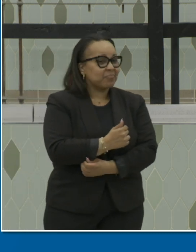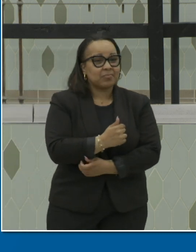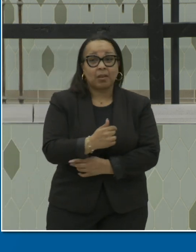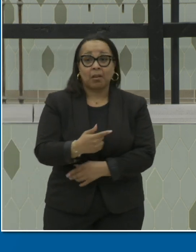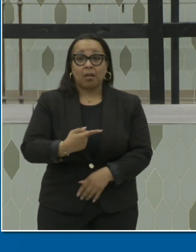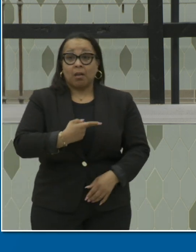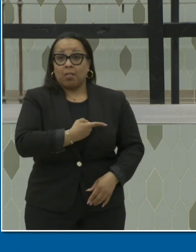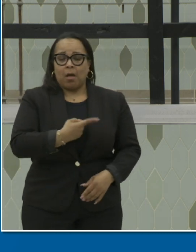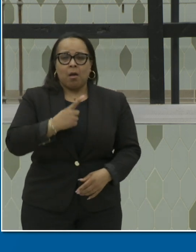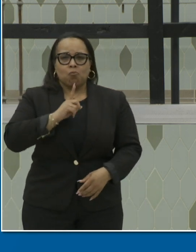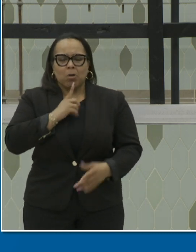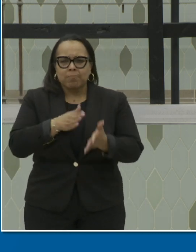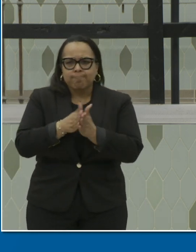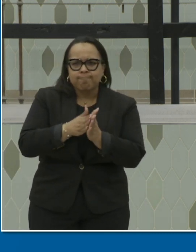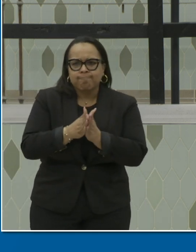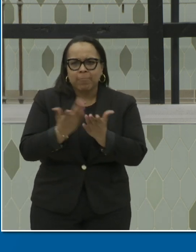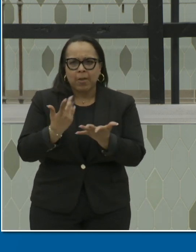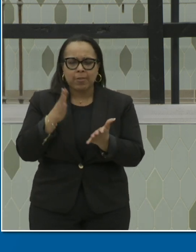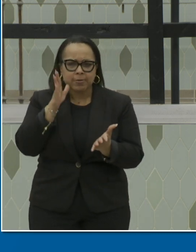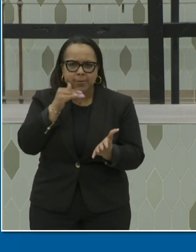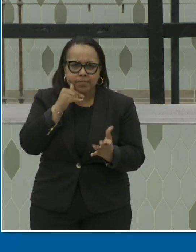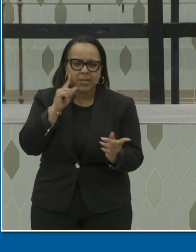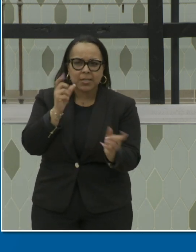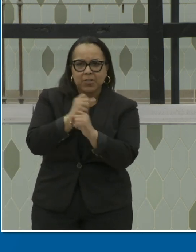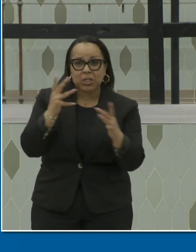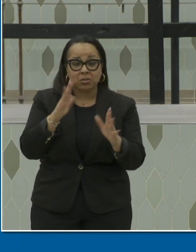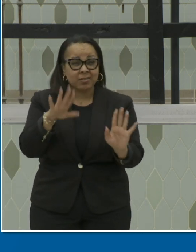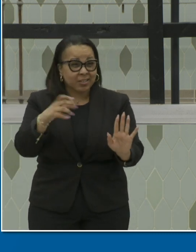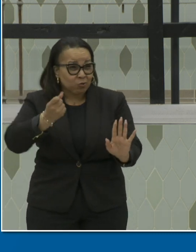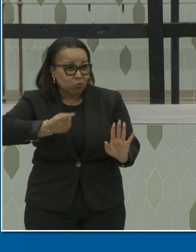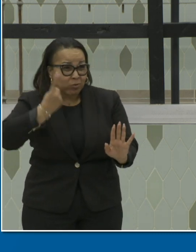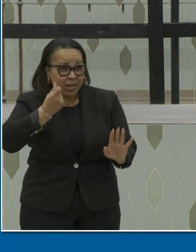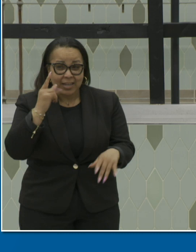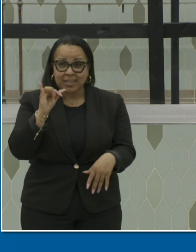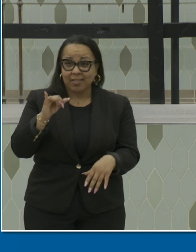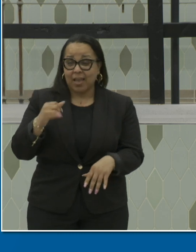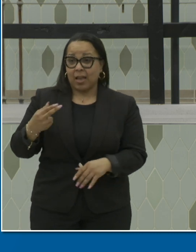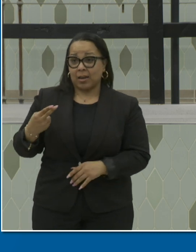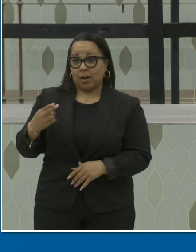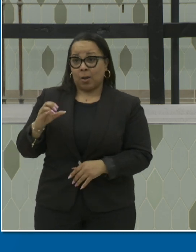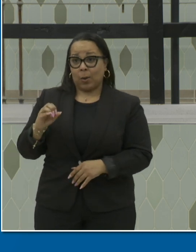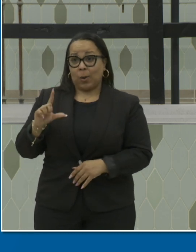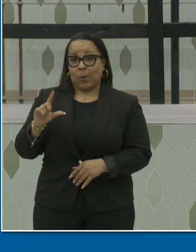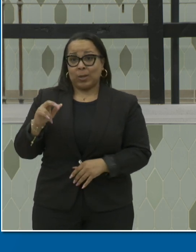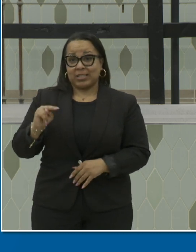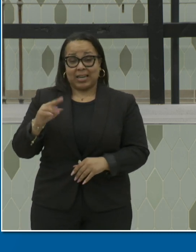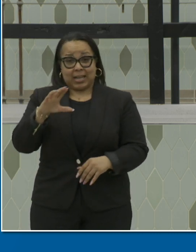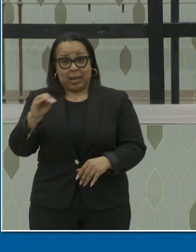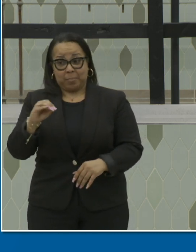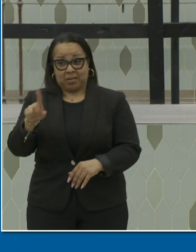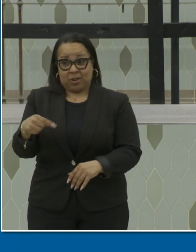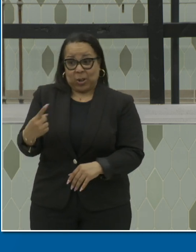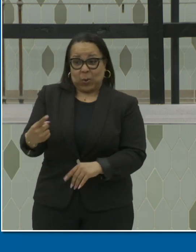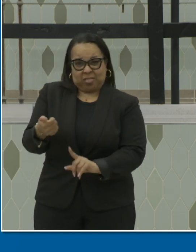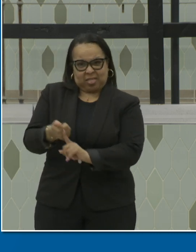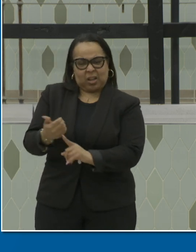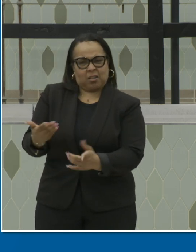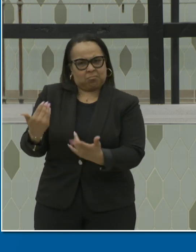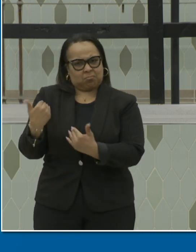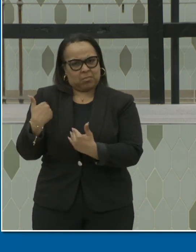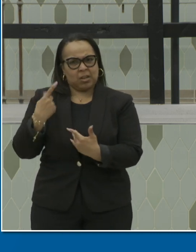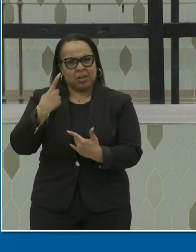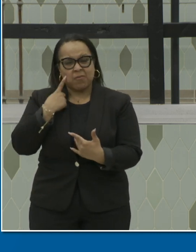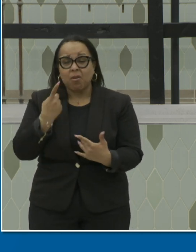Their tenacity, their grit, their vision. Do you realize that Holston companies alone are responsible